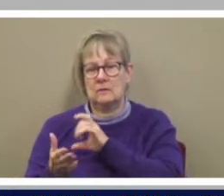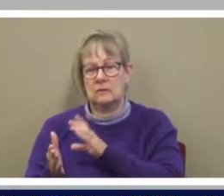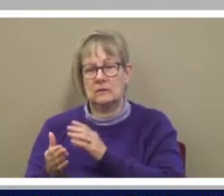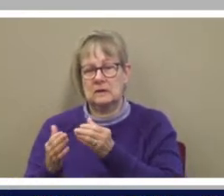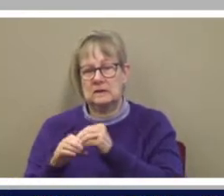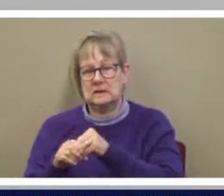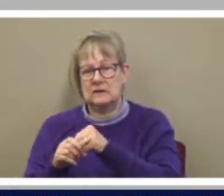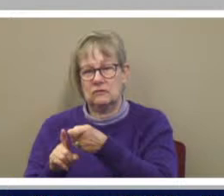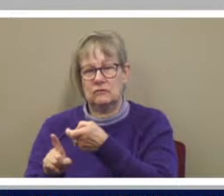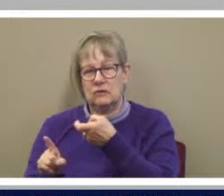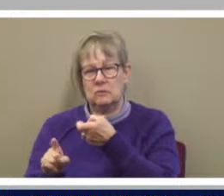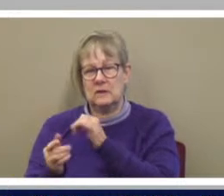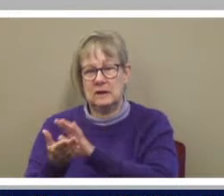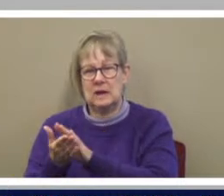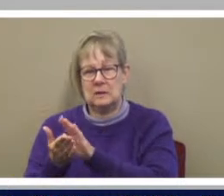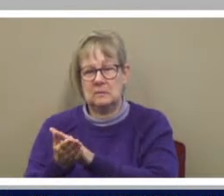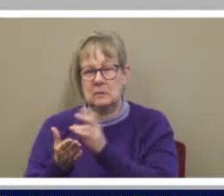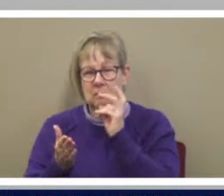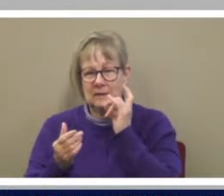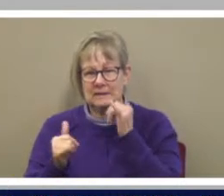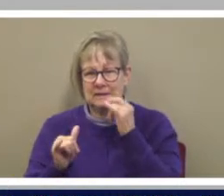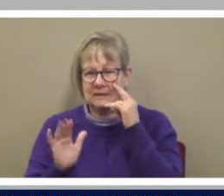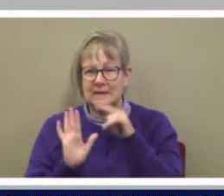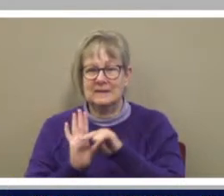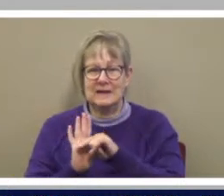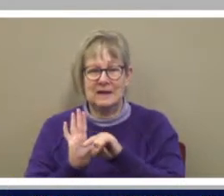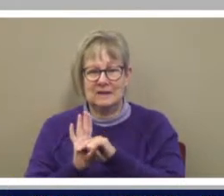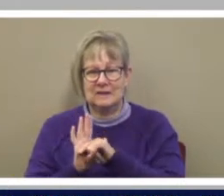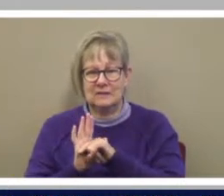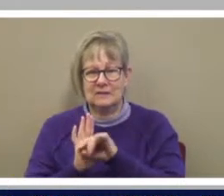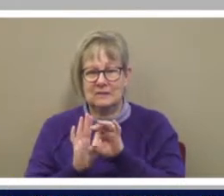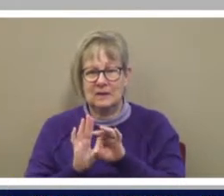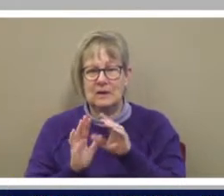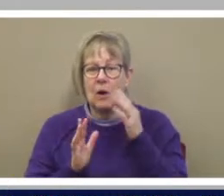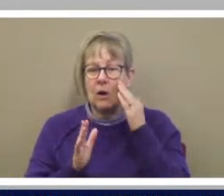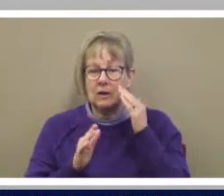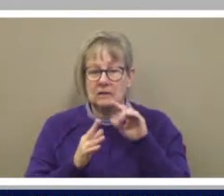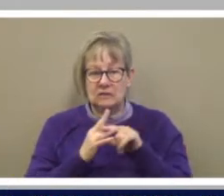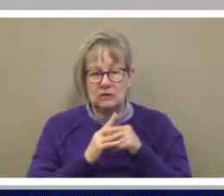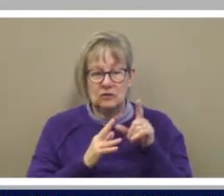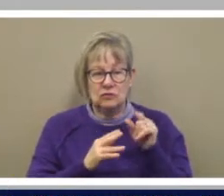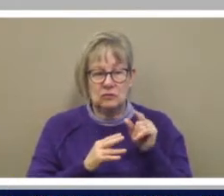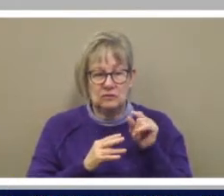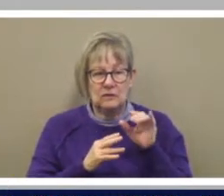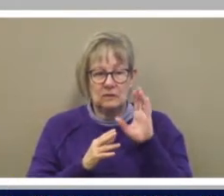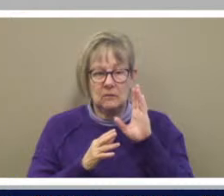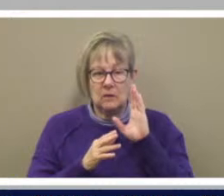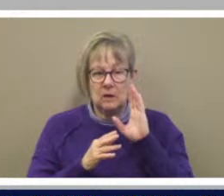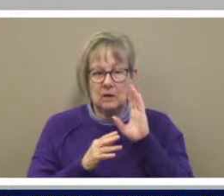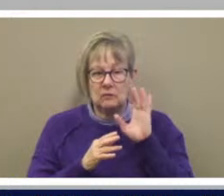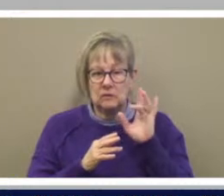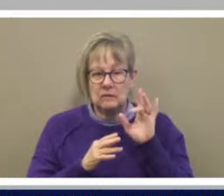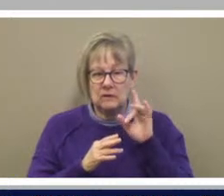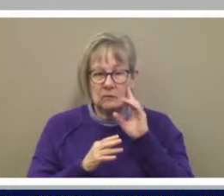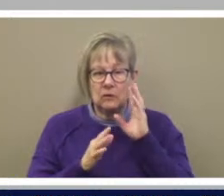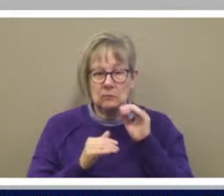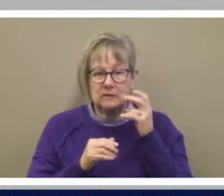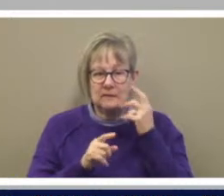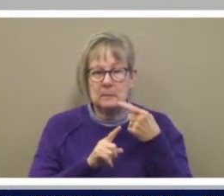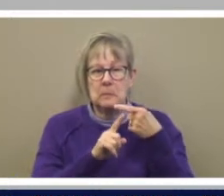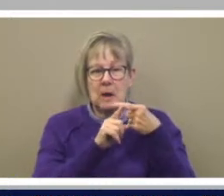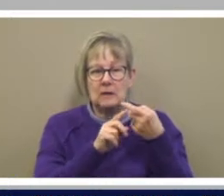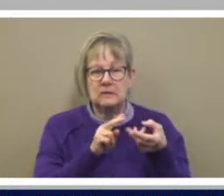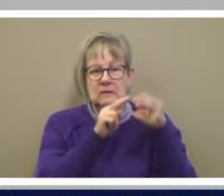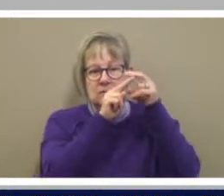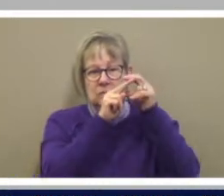net growth of 9. Starting in 2025, we hope to see positive growth back to the police department. So